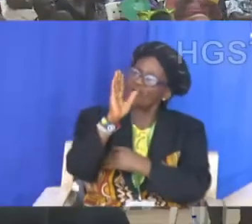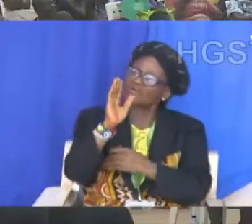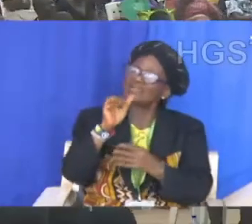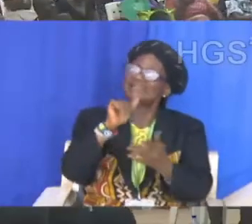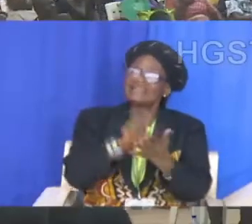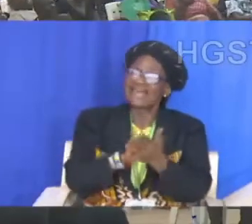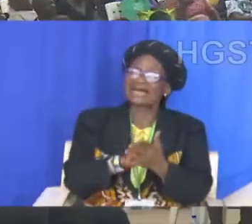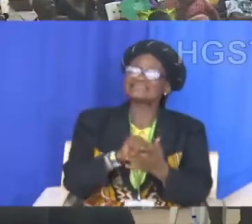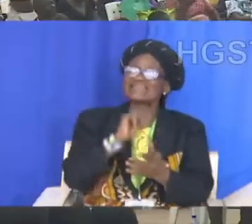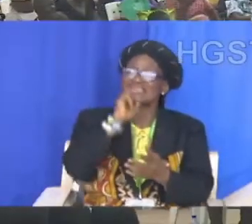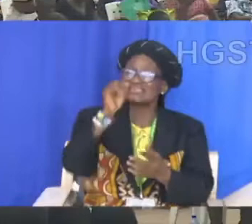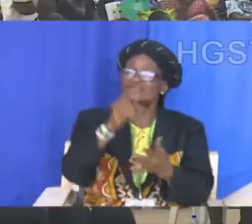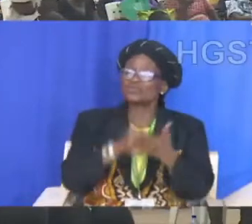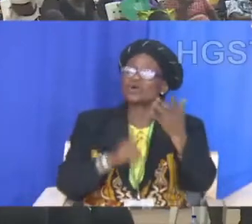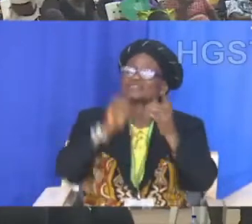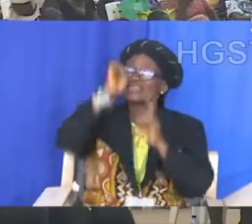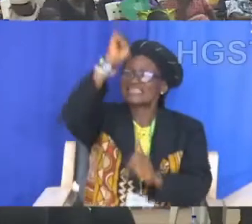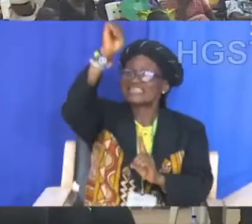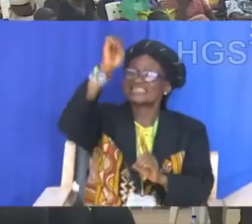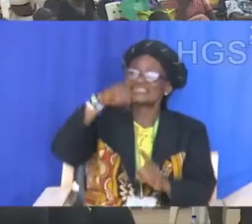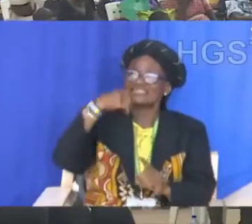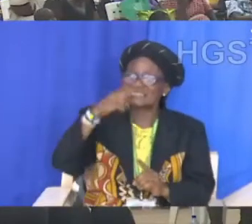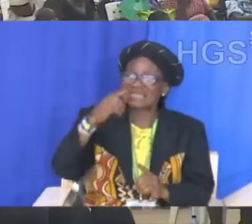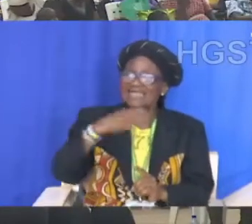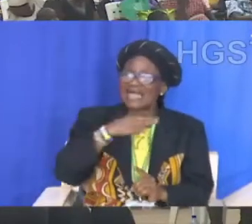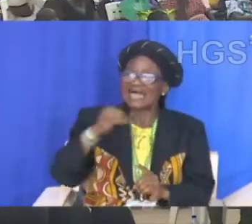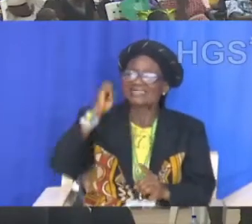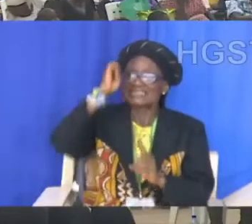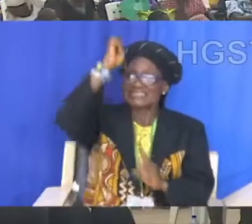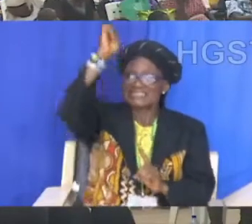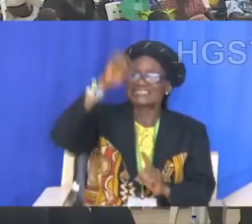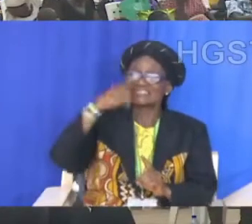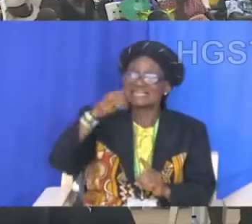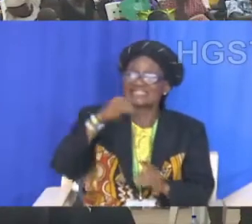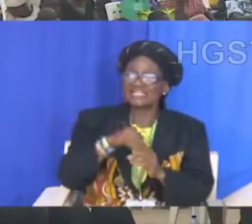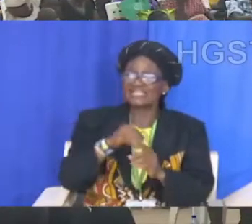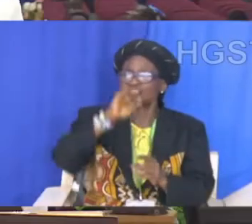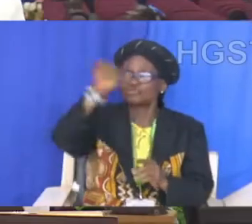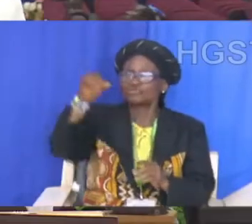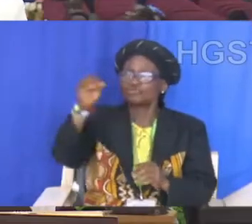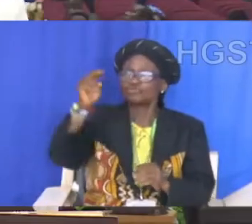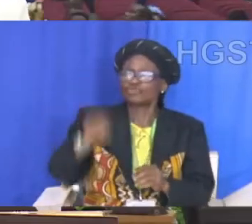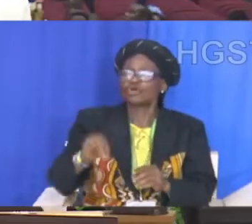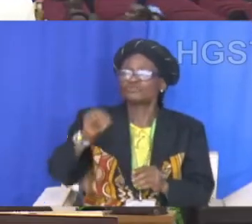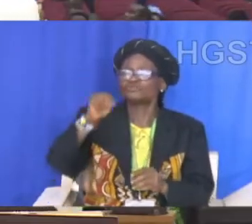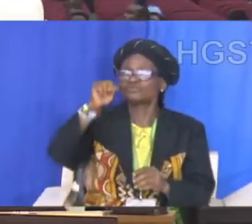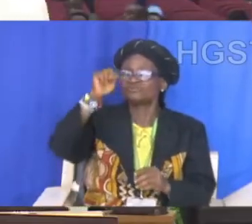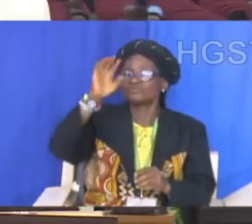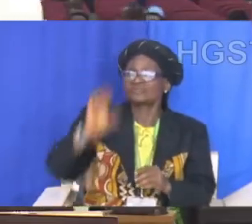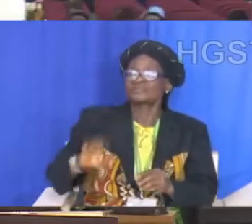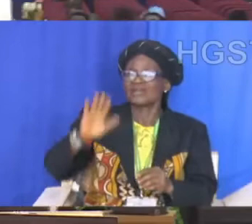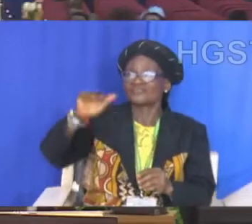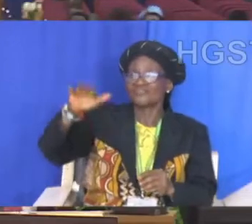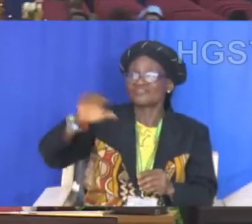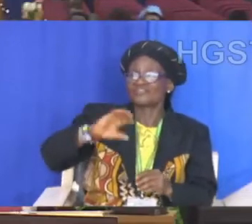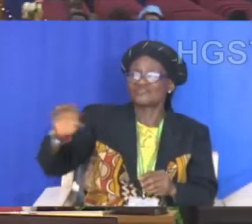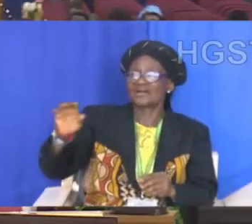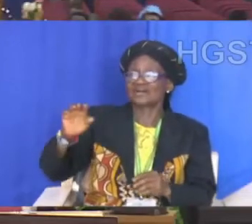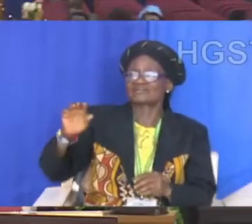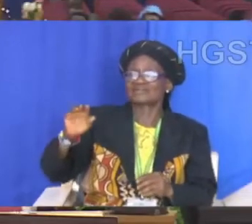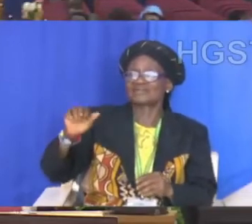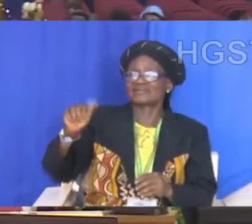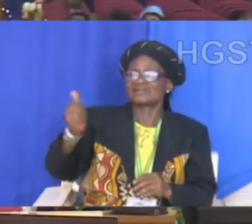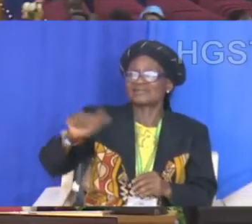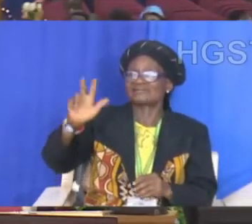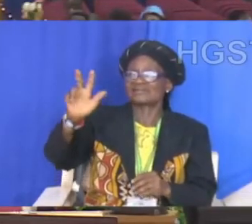said. And he said in John 15 verse 13, John 15 verse 13, he said, "I love you